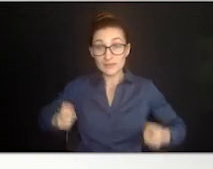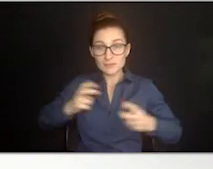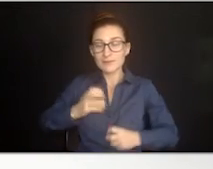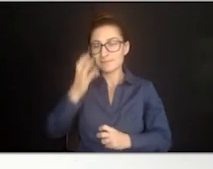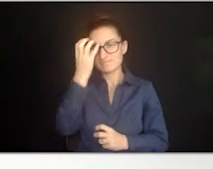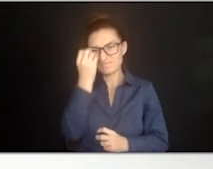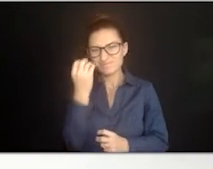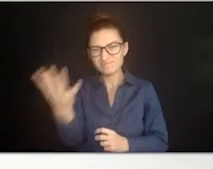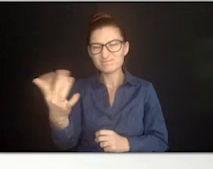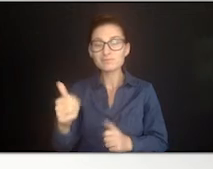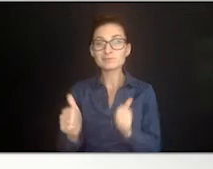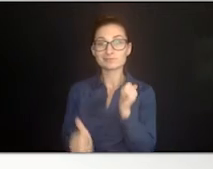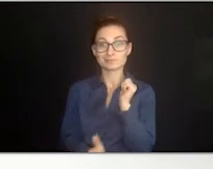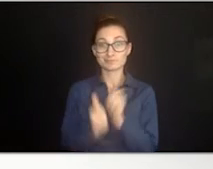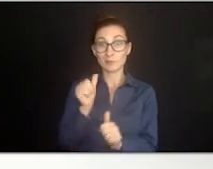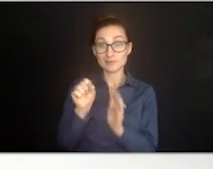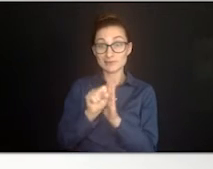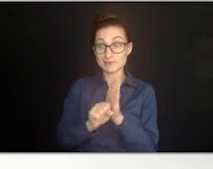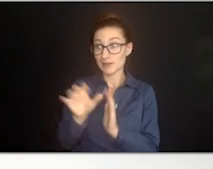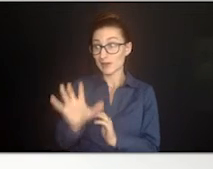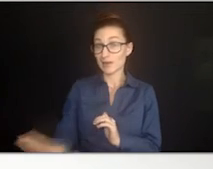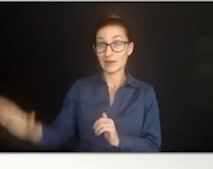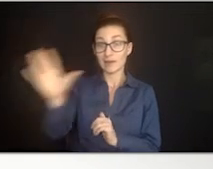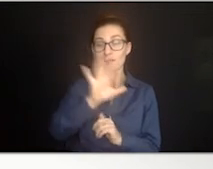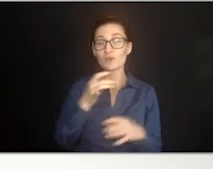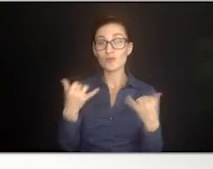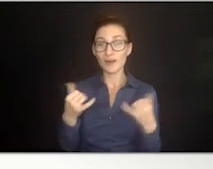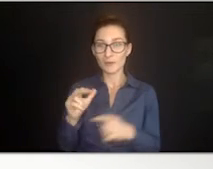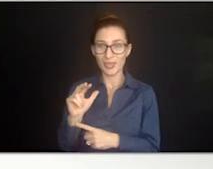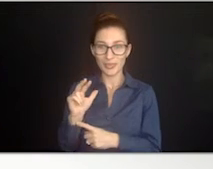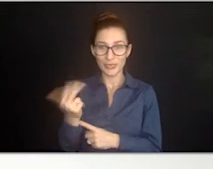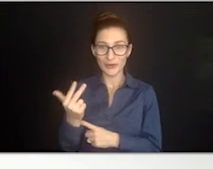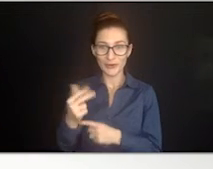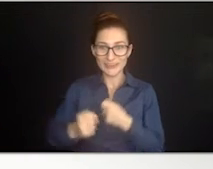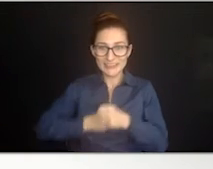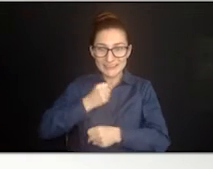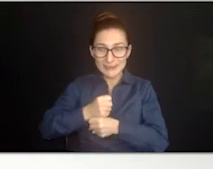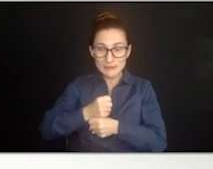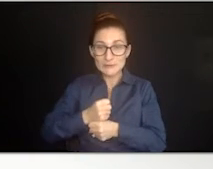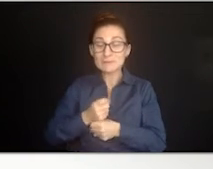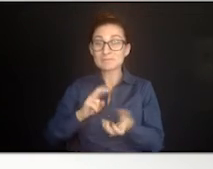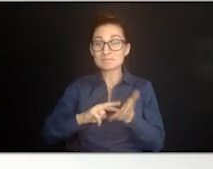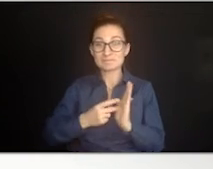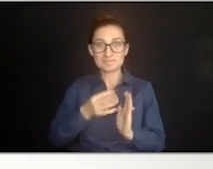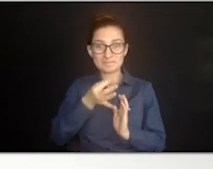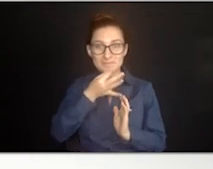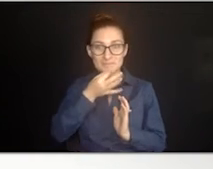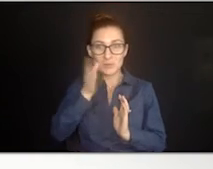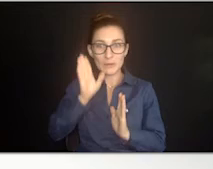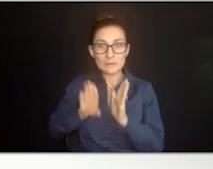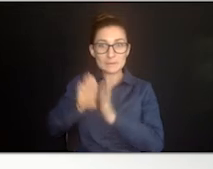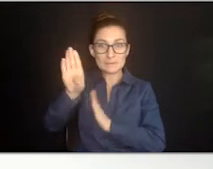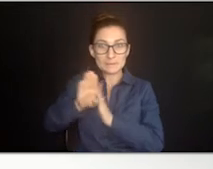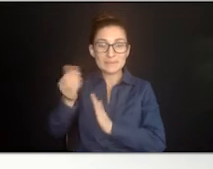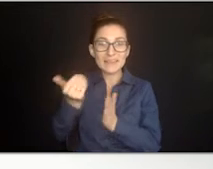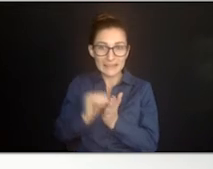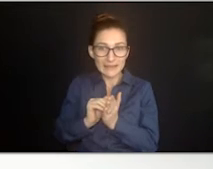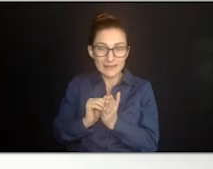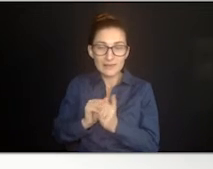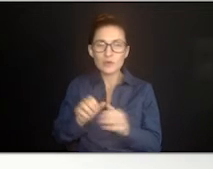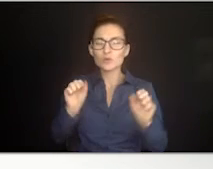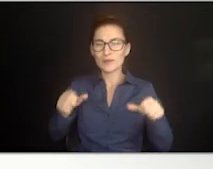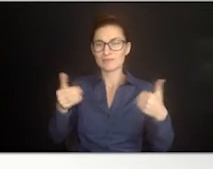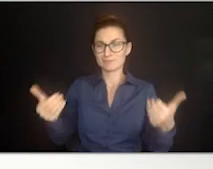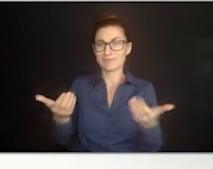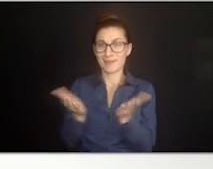that the majority of the state is moving into that 3rd year cycle this year. So you might want to ask, because parents are